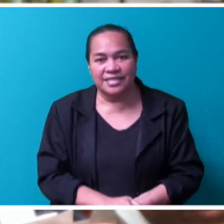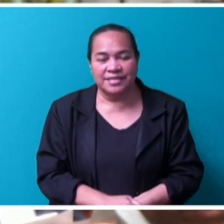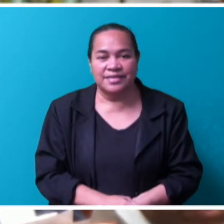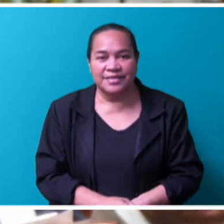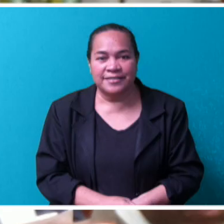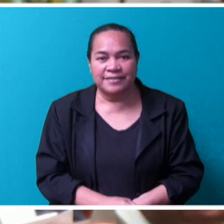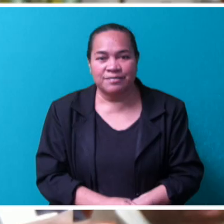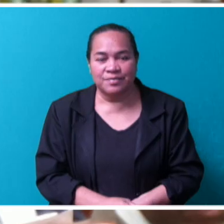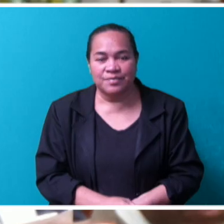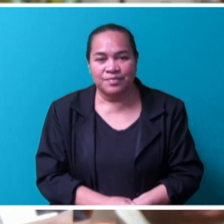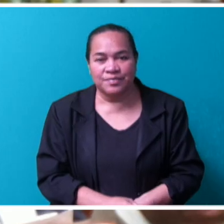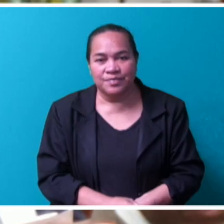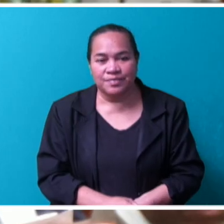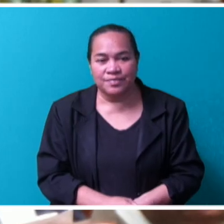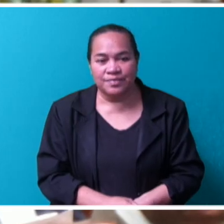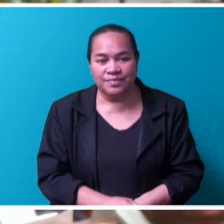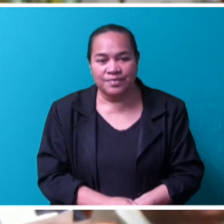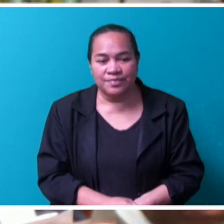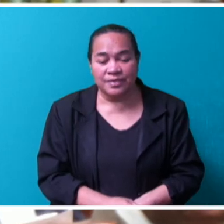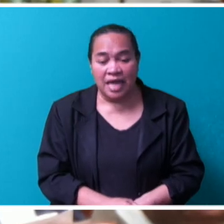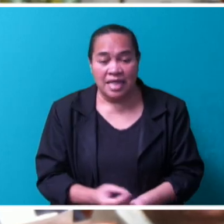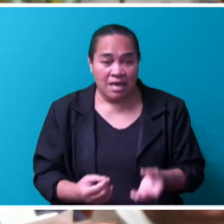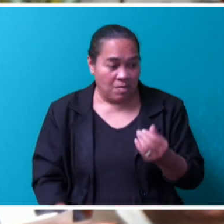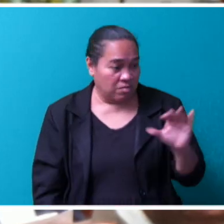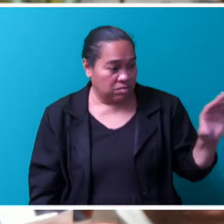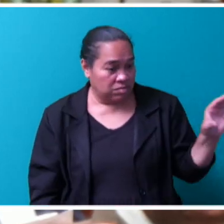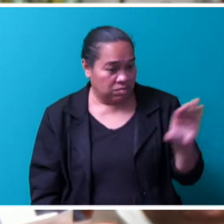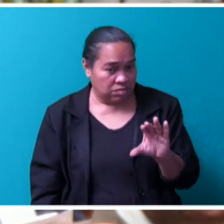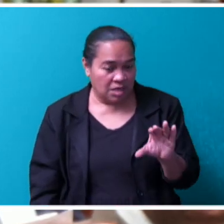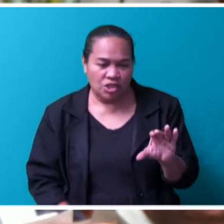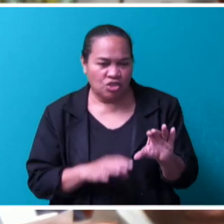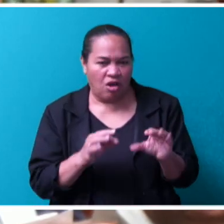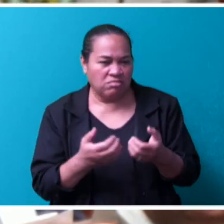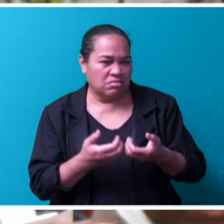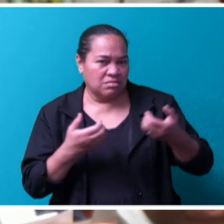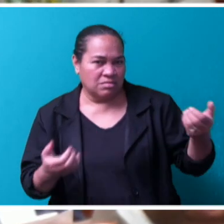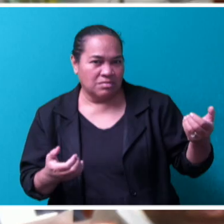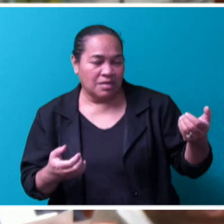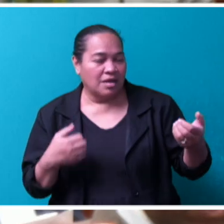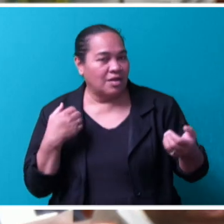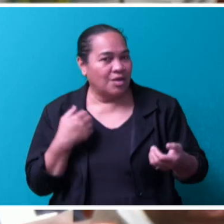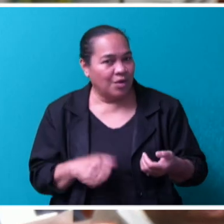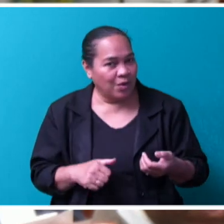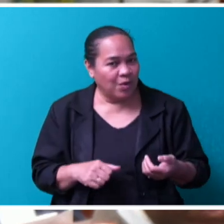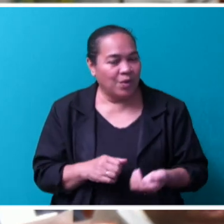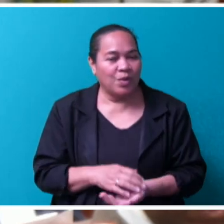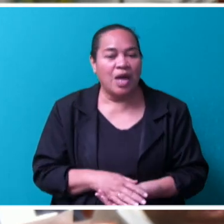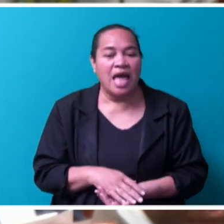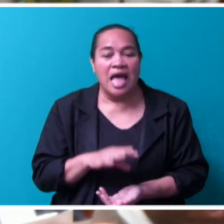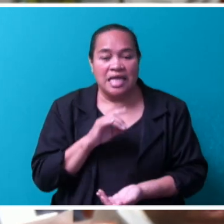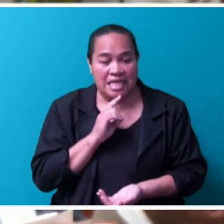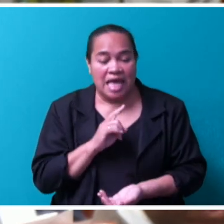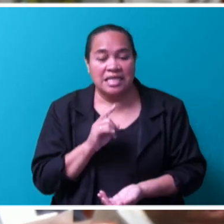Mr. Speaker, sir, the allocations are not simply standalone figures, they are next stage of the